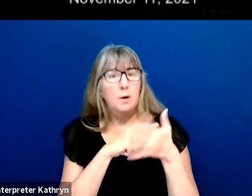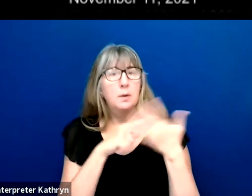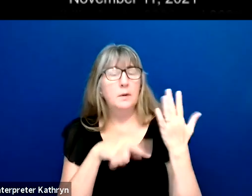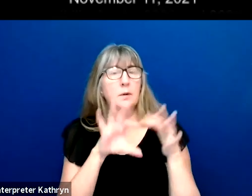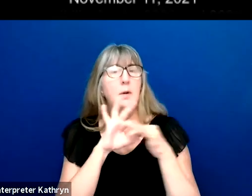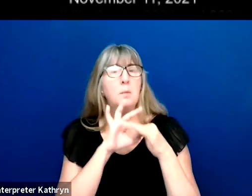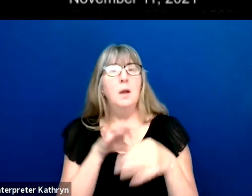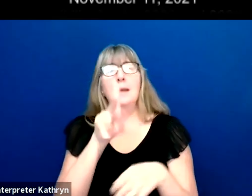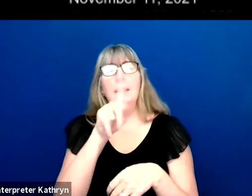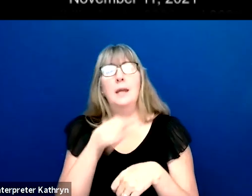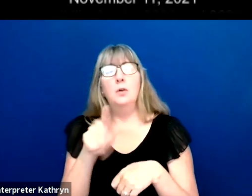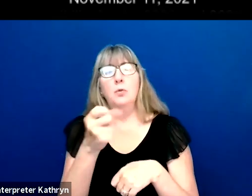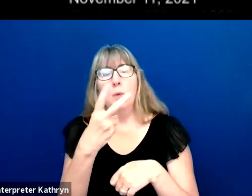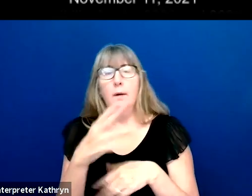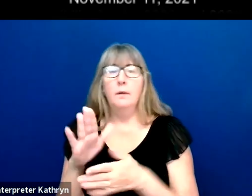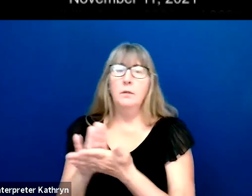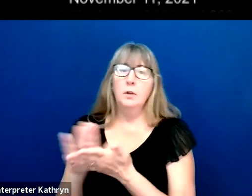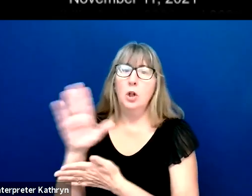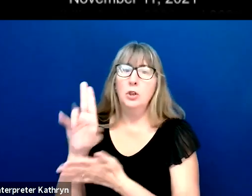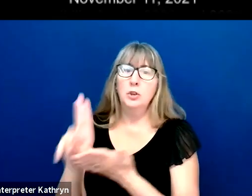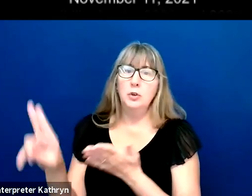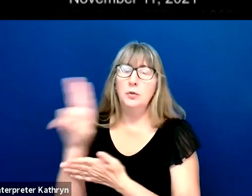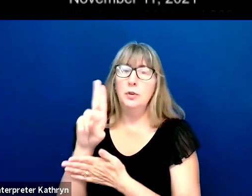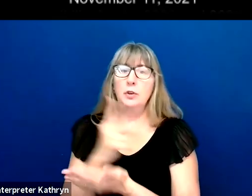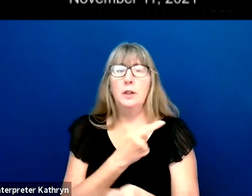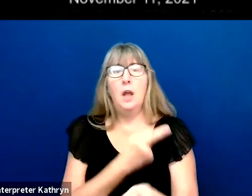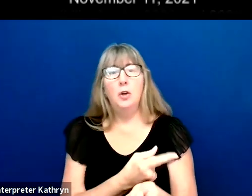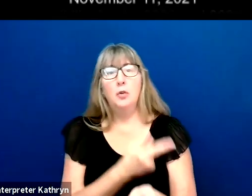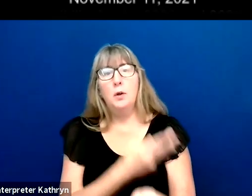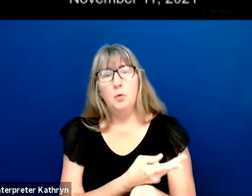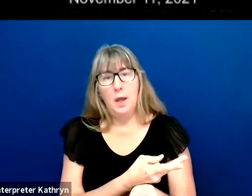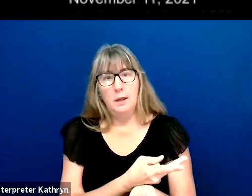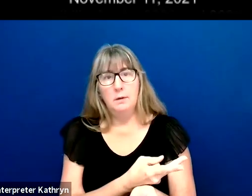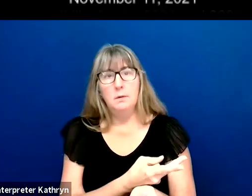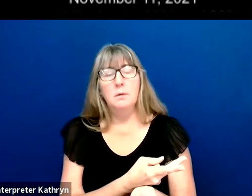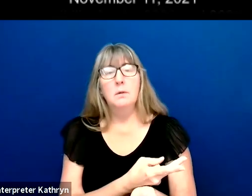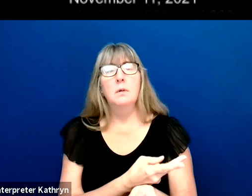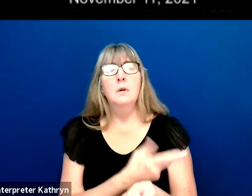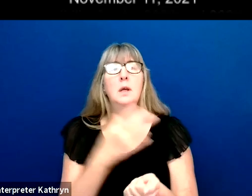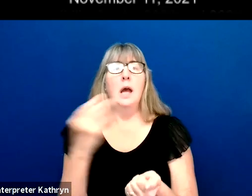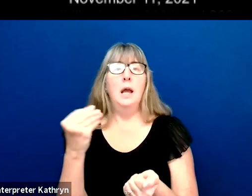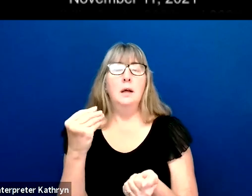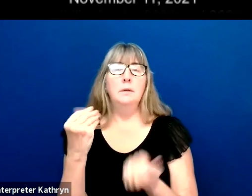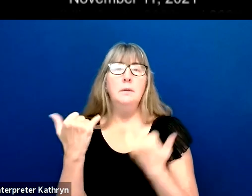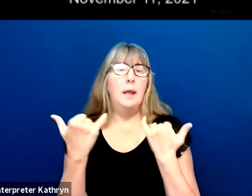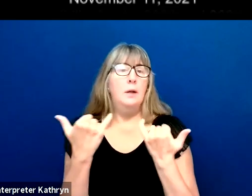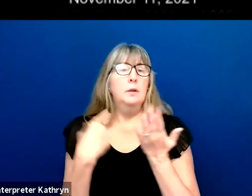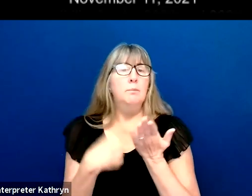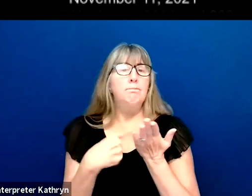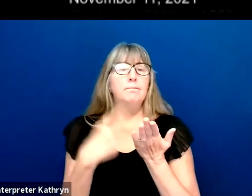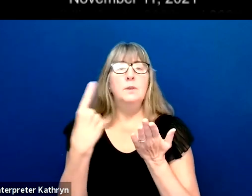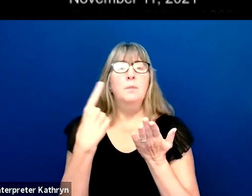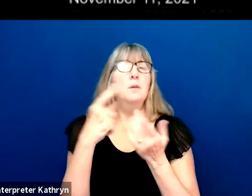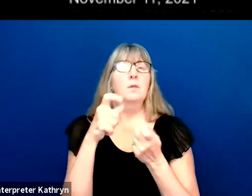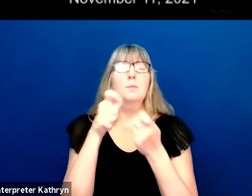12, college, university, undergrad, grad. And let's talk about something that's kind of